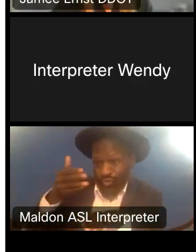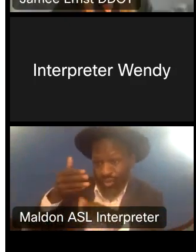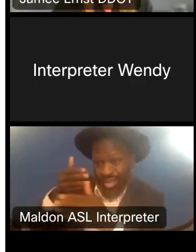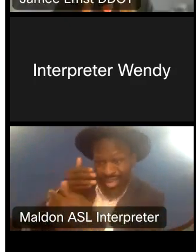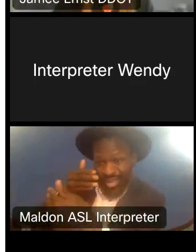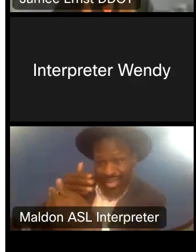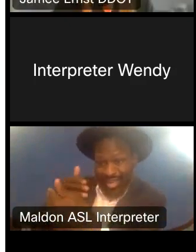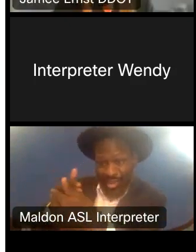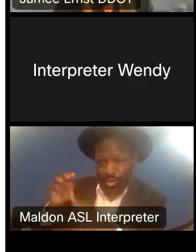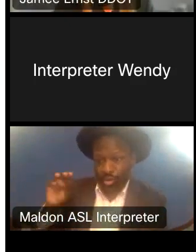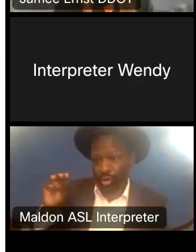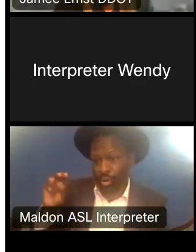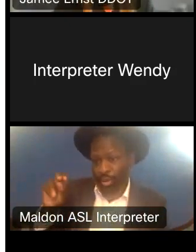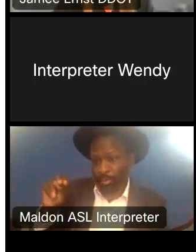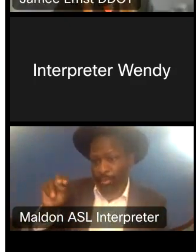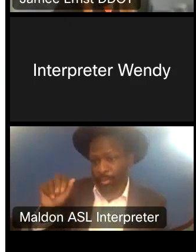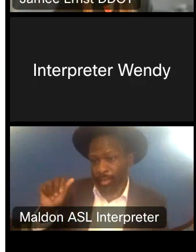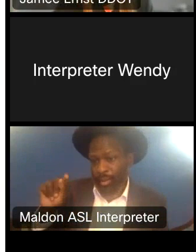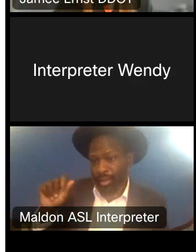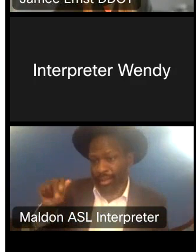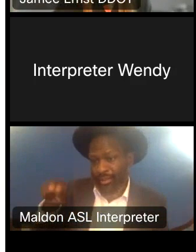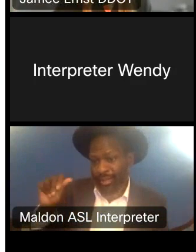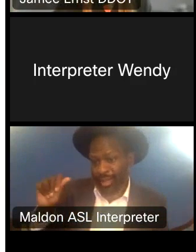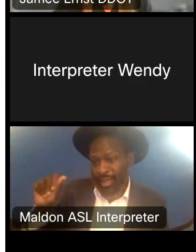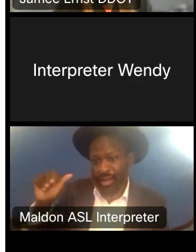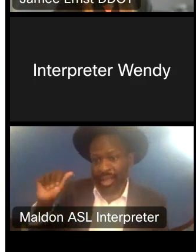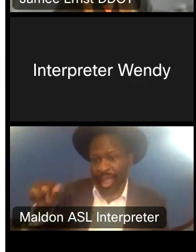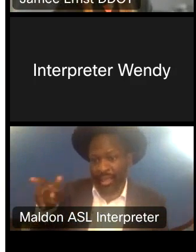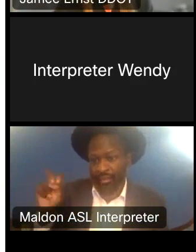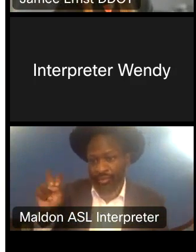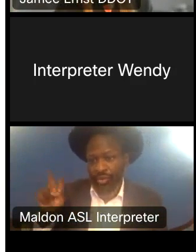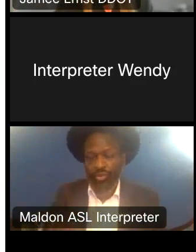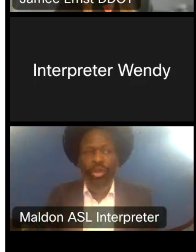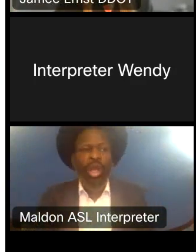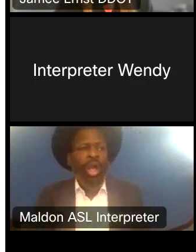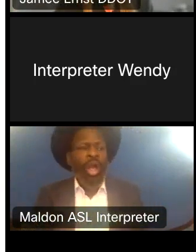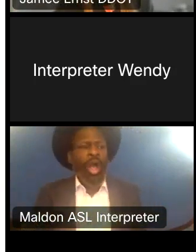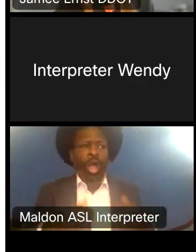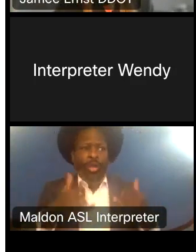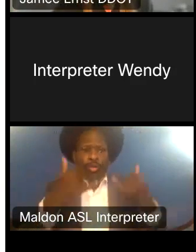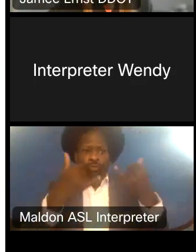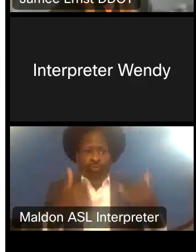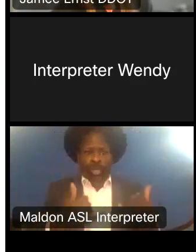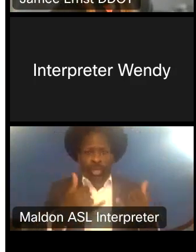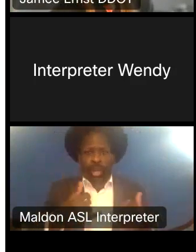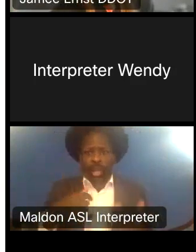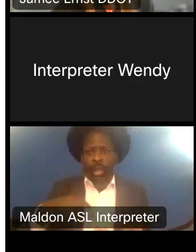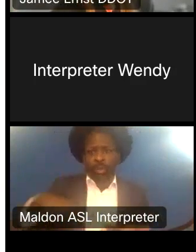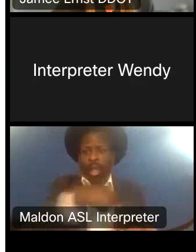So this project specifically is not looking at that, but that's something we could consider in future